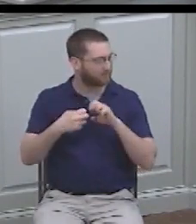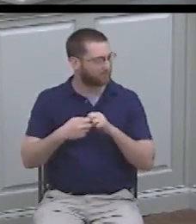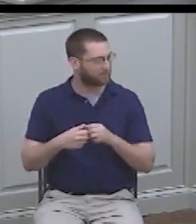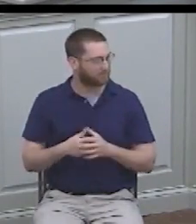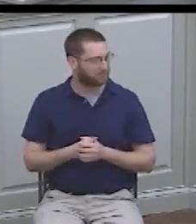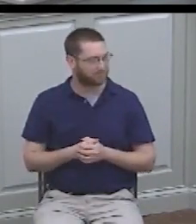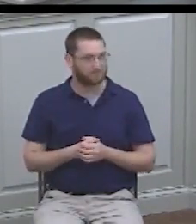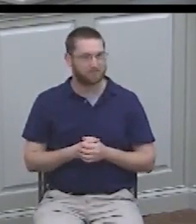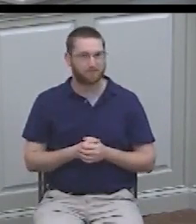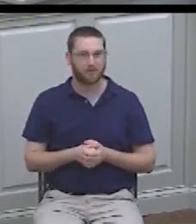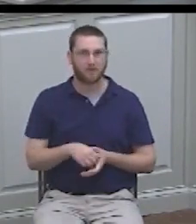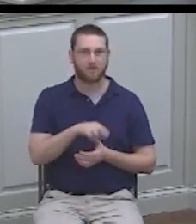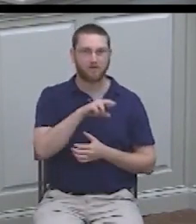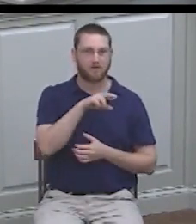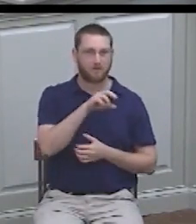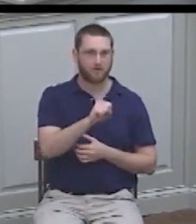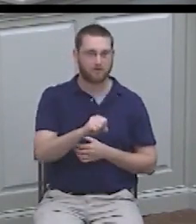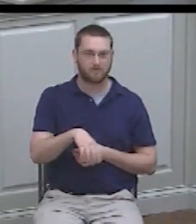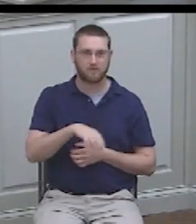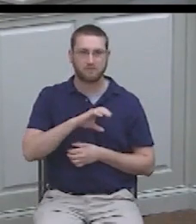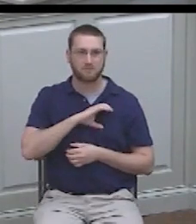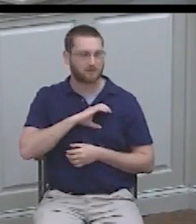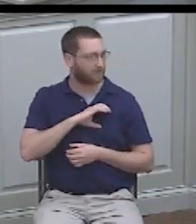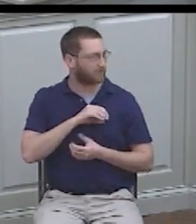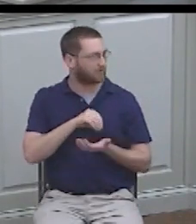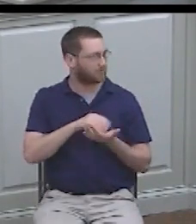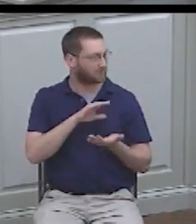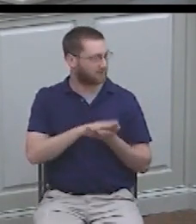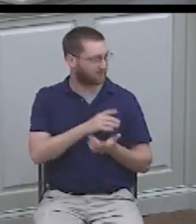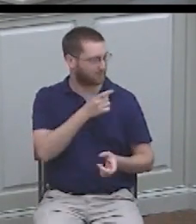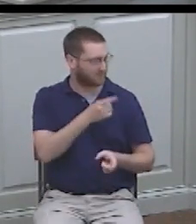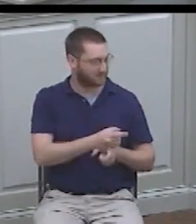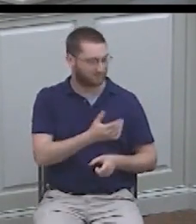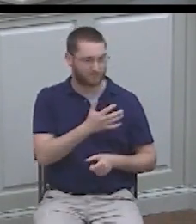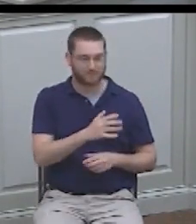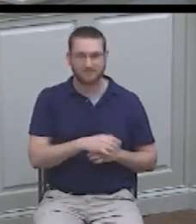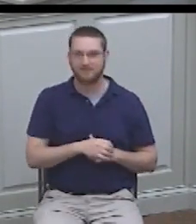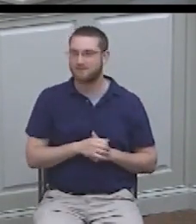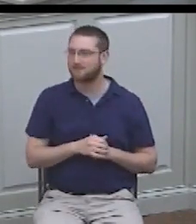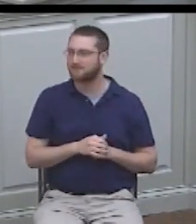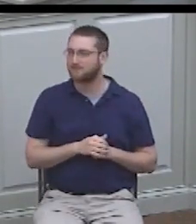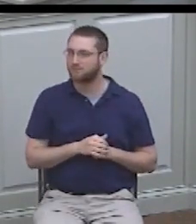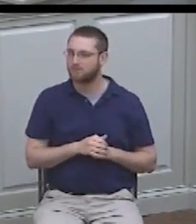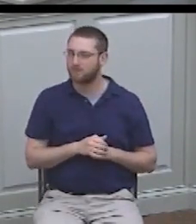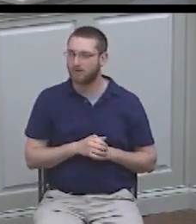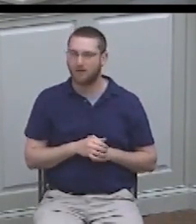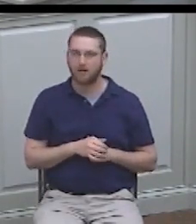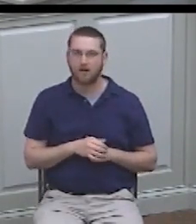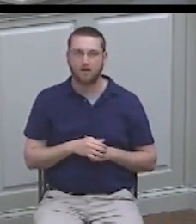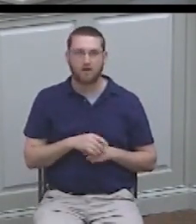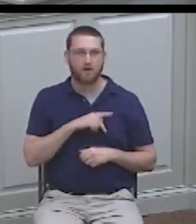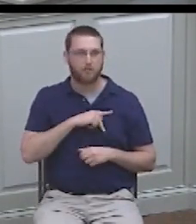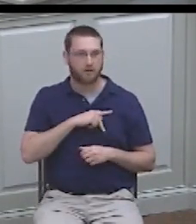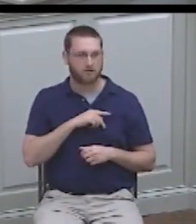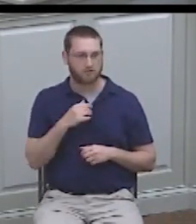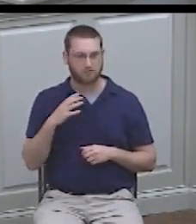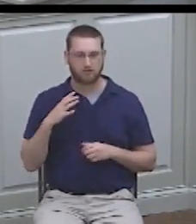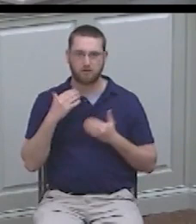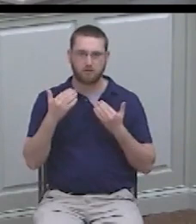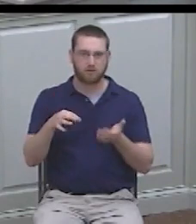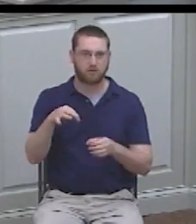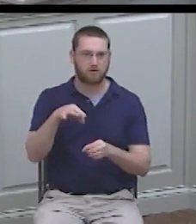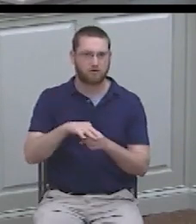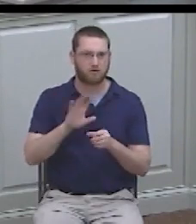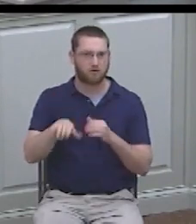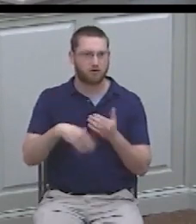Commissioner Sears, Commissioner Cottle, we got that. If there's no other, the chair will call the question. All in favor